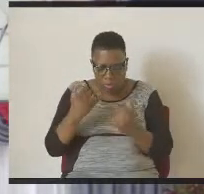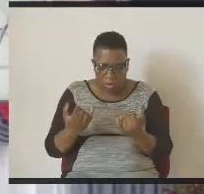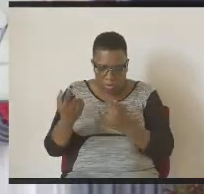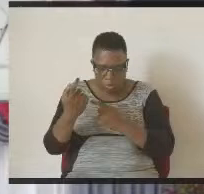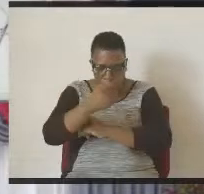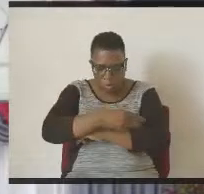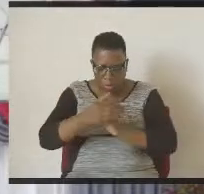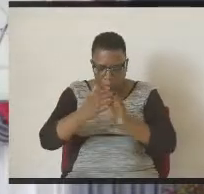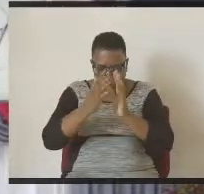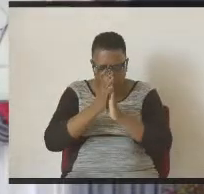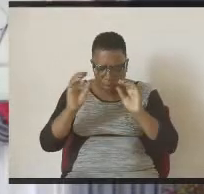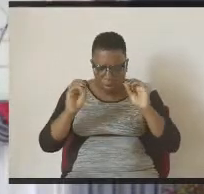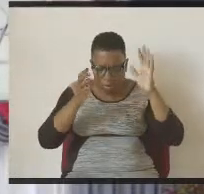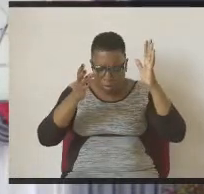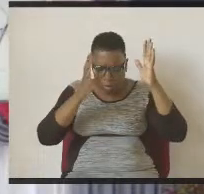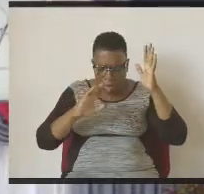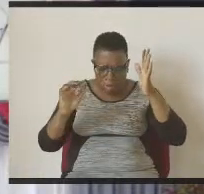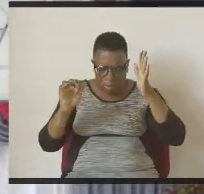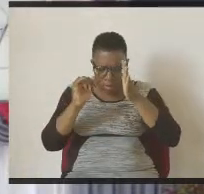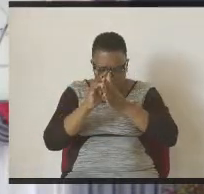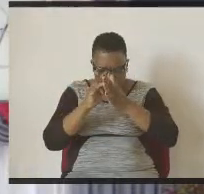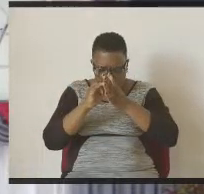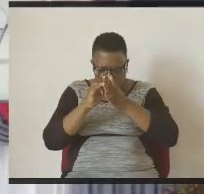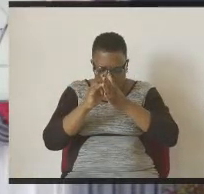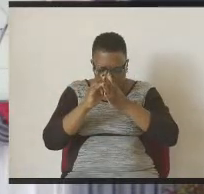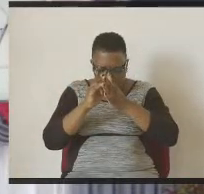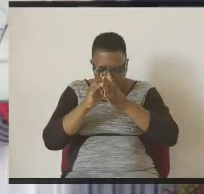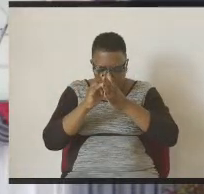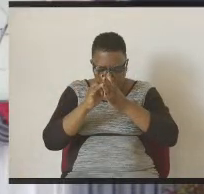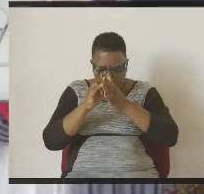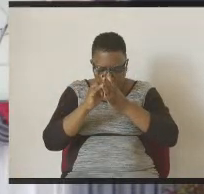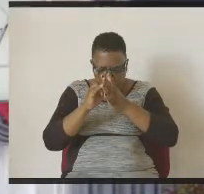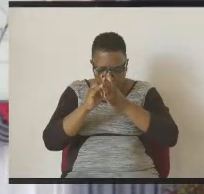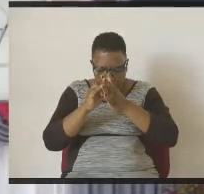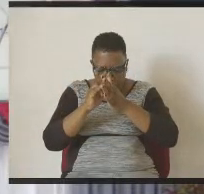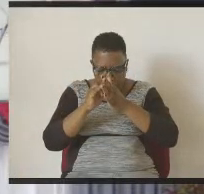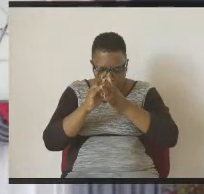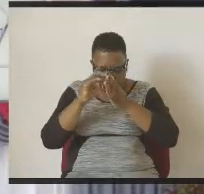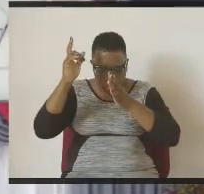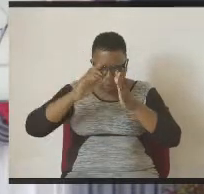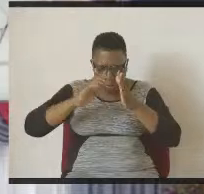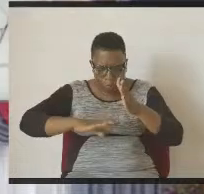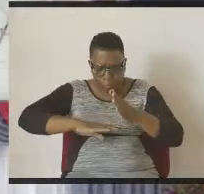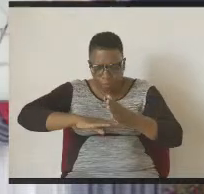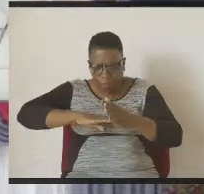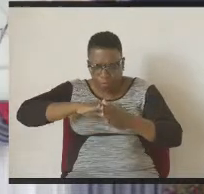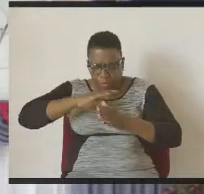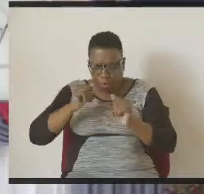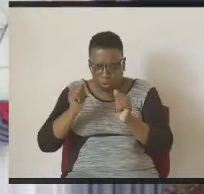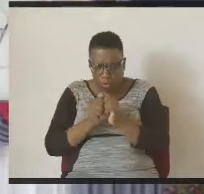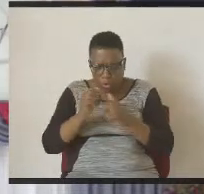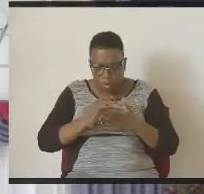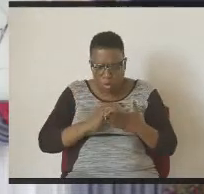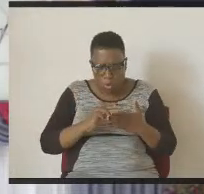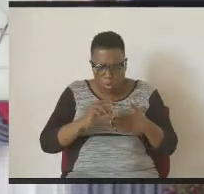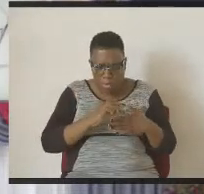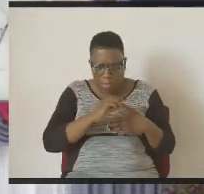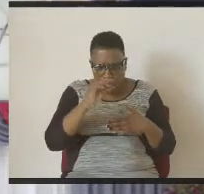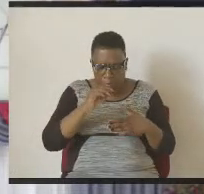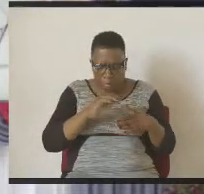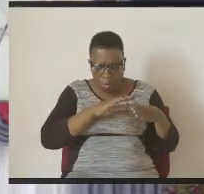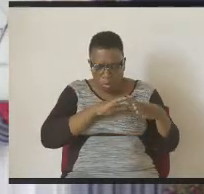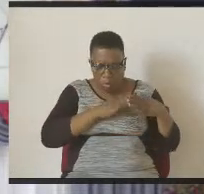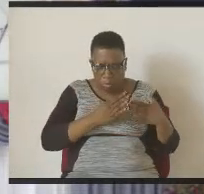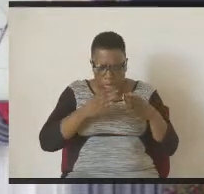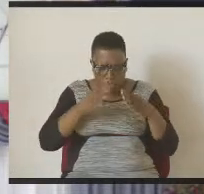pray, O God, that you will so fill us today with your Holy Spirit. Open our hearts and our